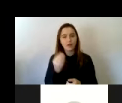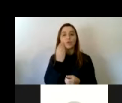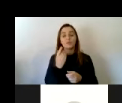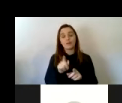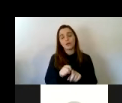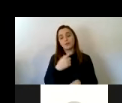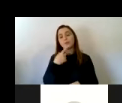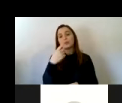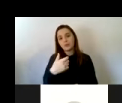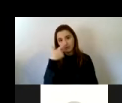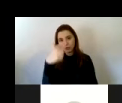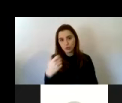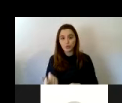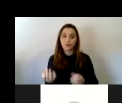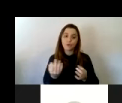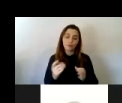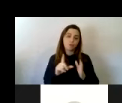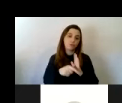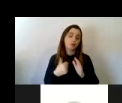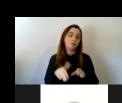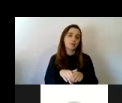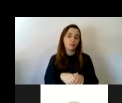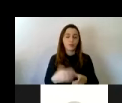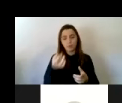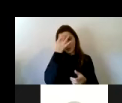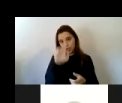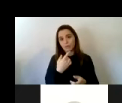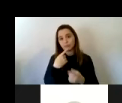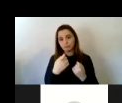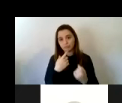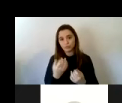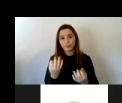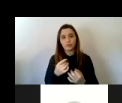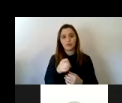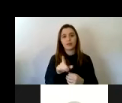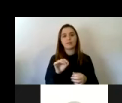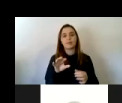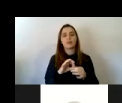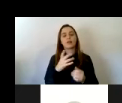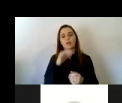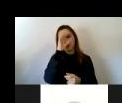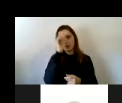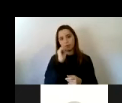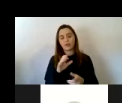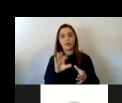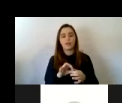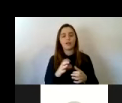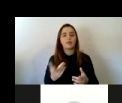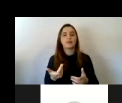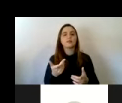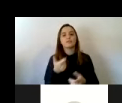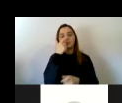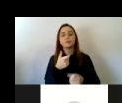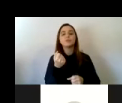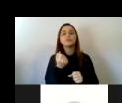people that have been involved in the project. And here it is from the governmental official, these municipalities, people work with the